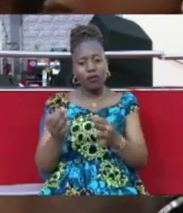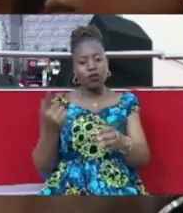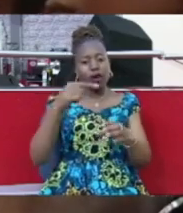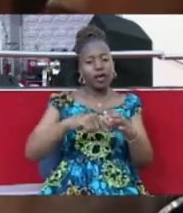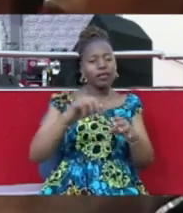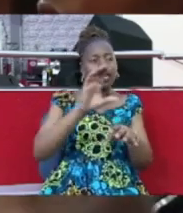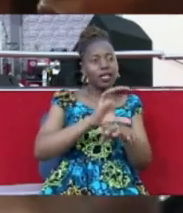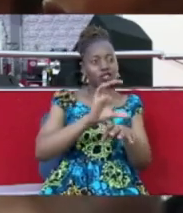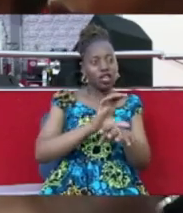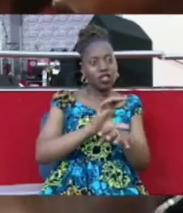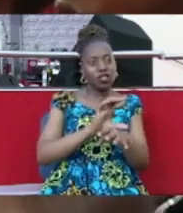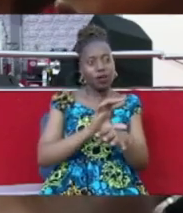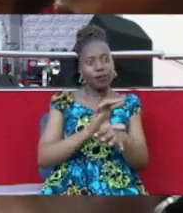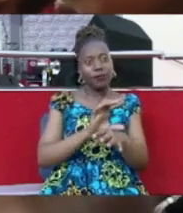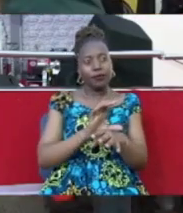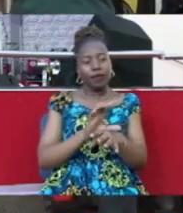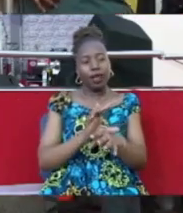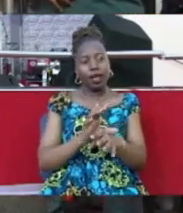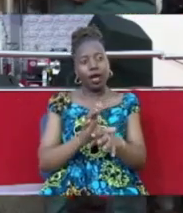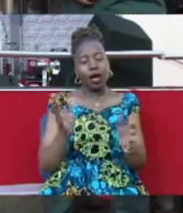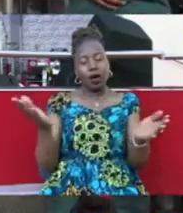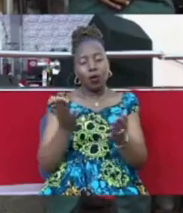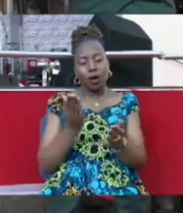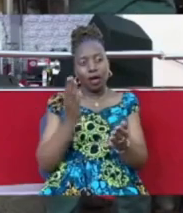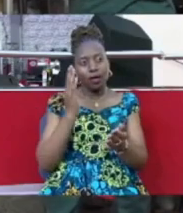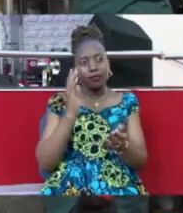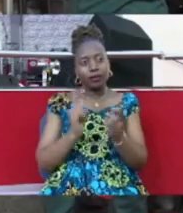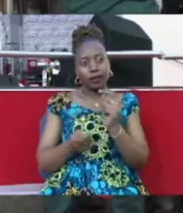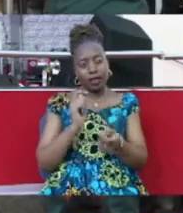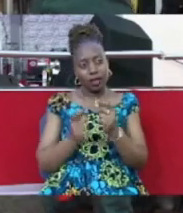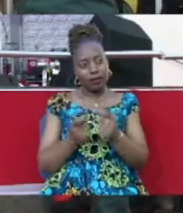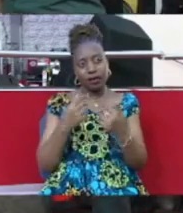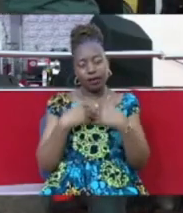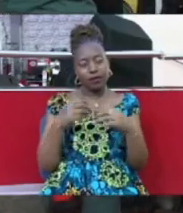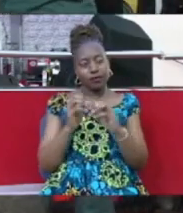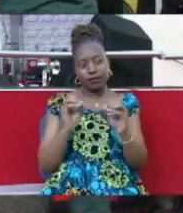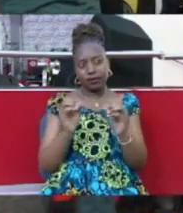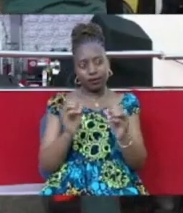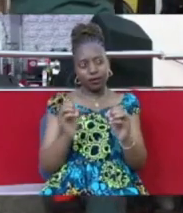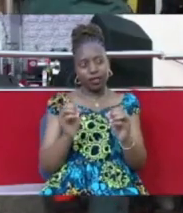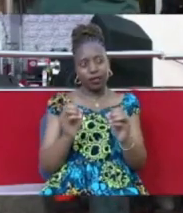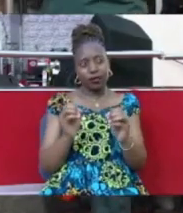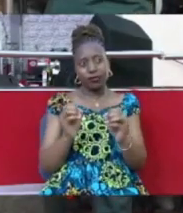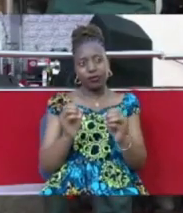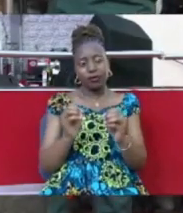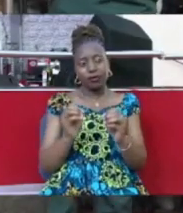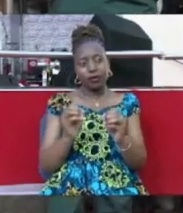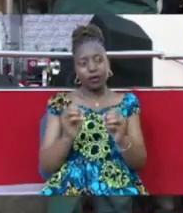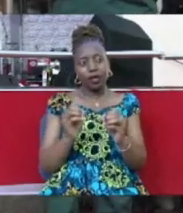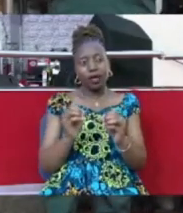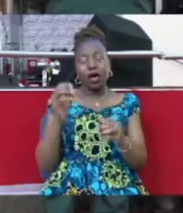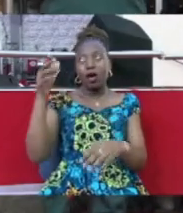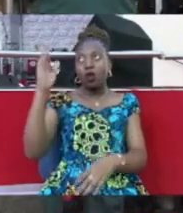the darama, you know that darama that Kikuyus normally? That one. Even in that, the presence of God